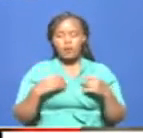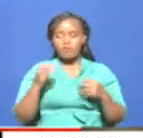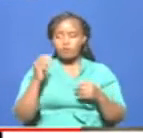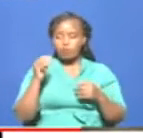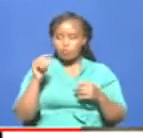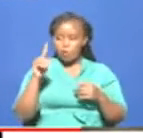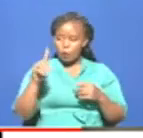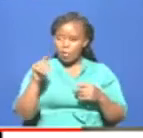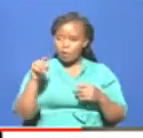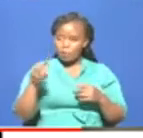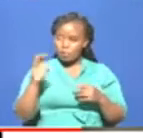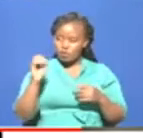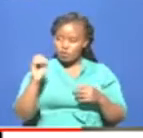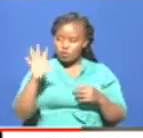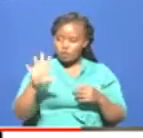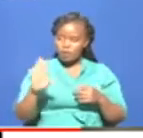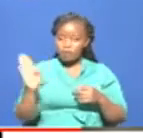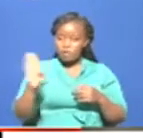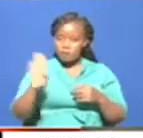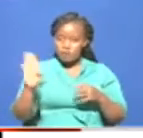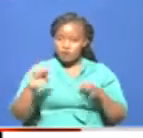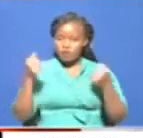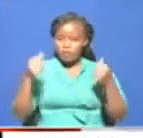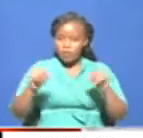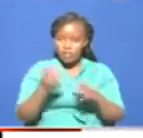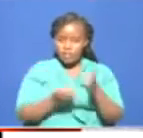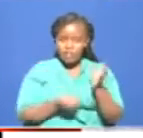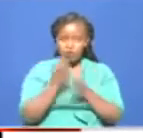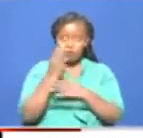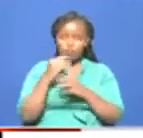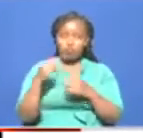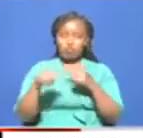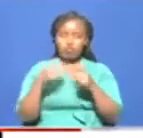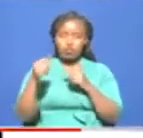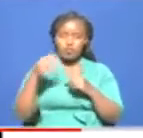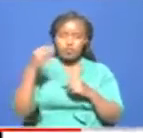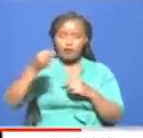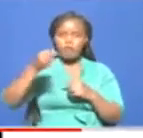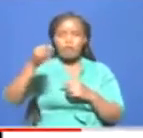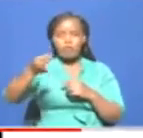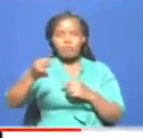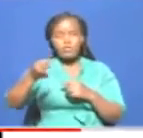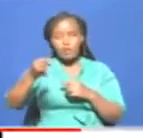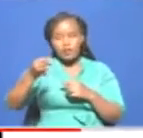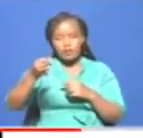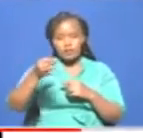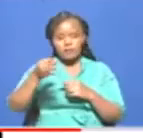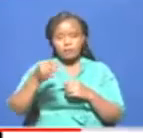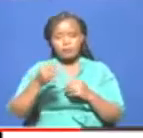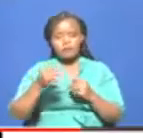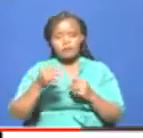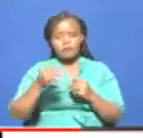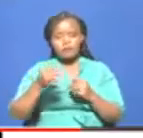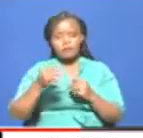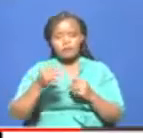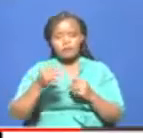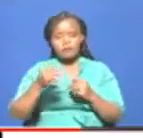billion for every launch that they will be doing in the future. Reporting for Prime Edition, my name is Ibak Said.